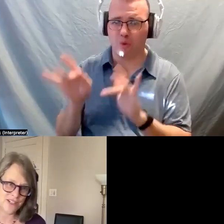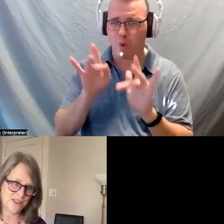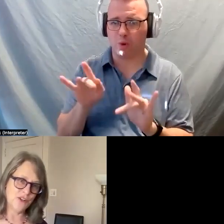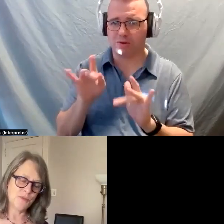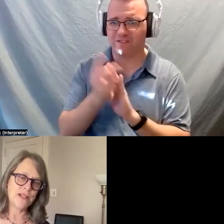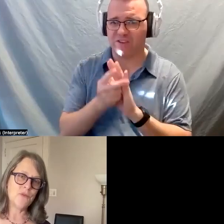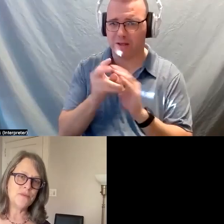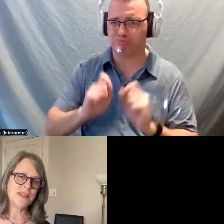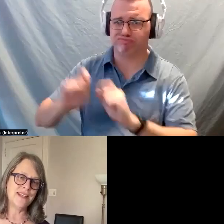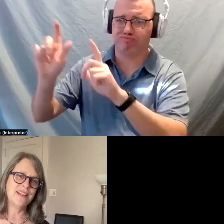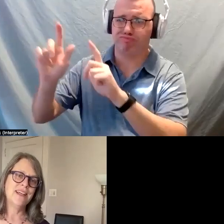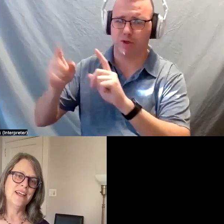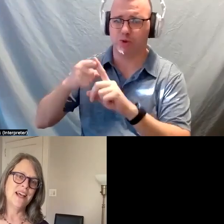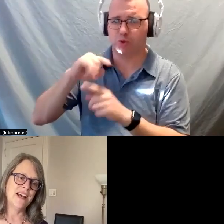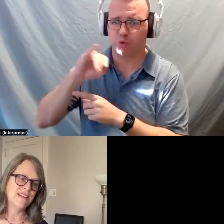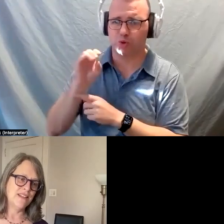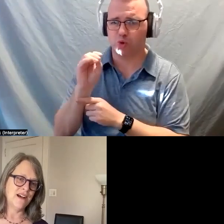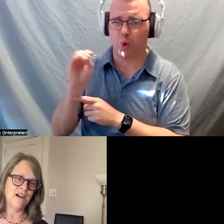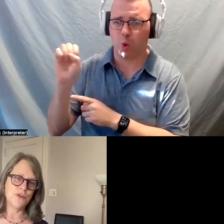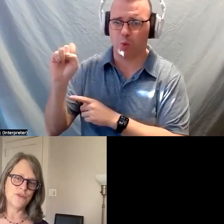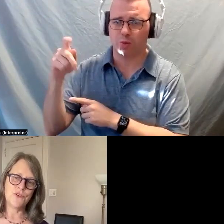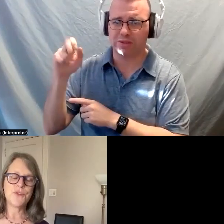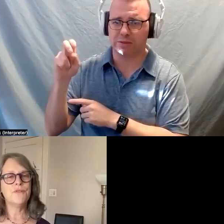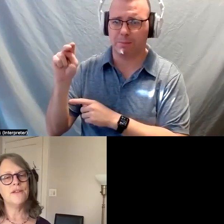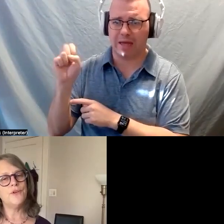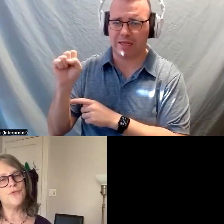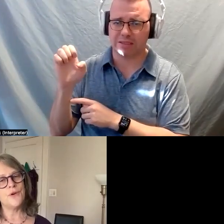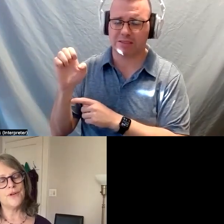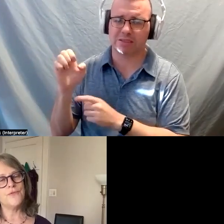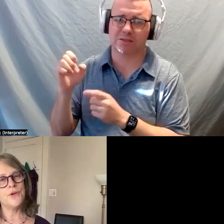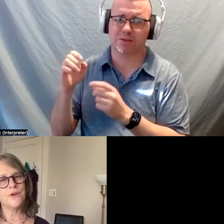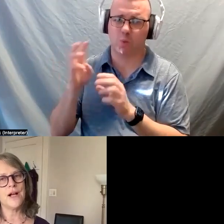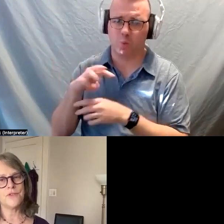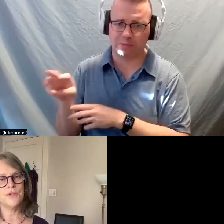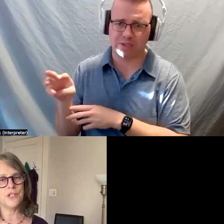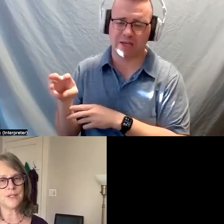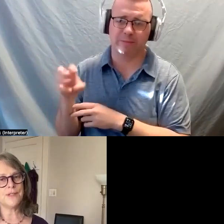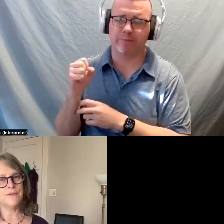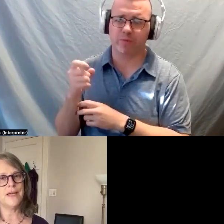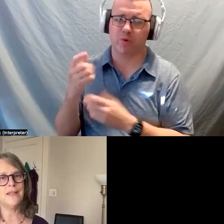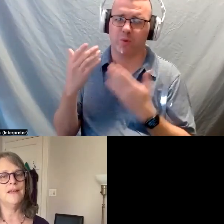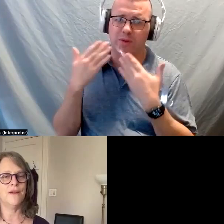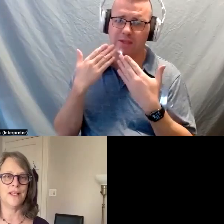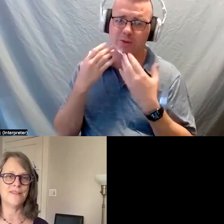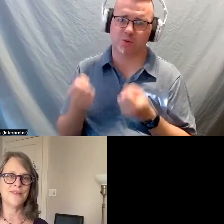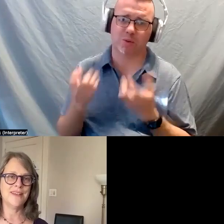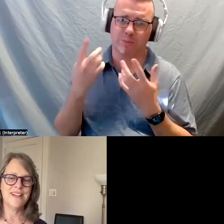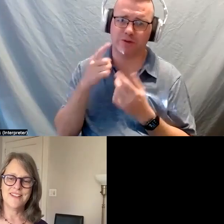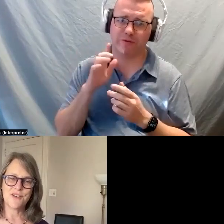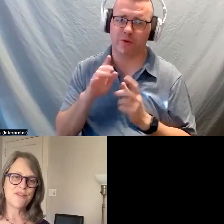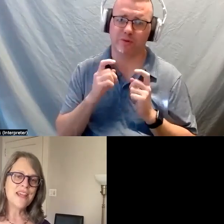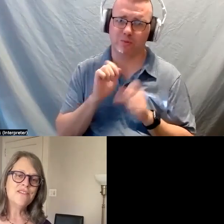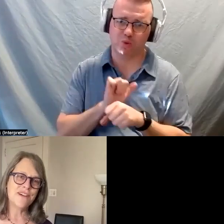event onto the Joe Spence website. And we're so grateful for your contributions in so many